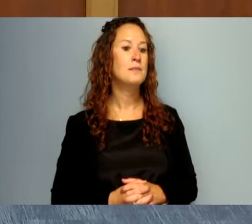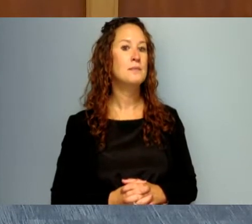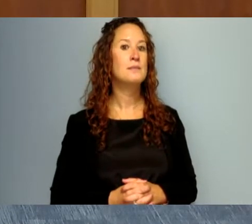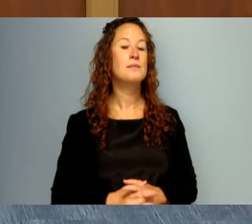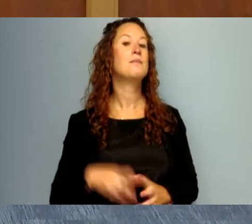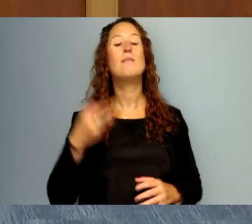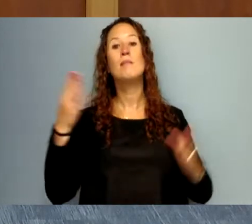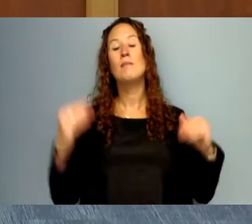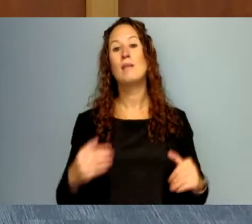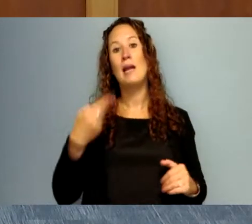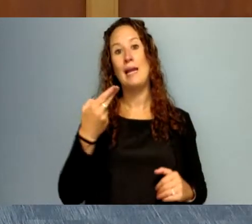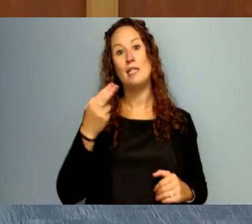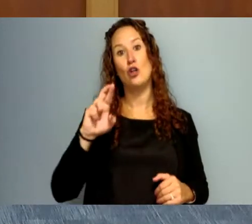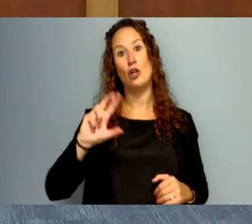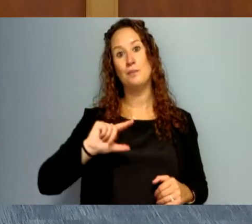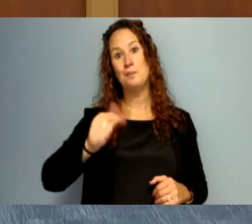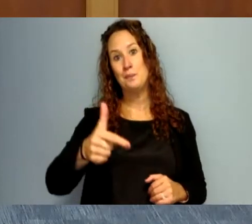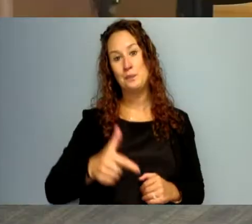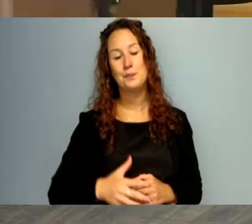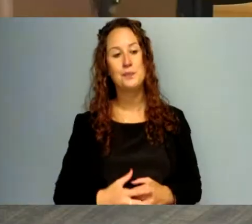HR?